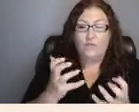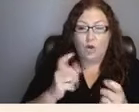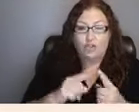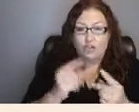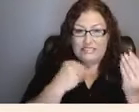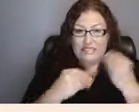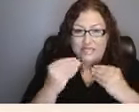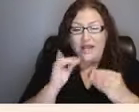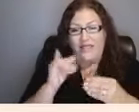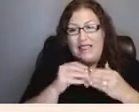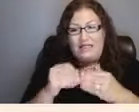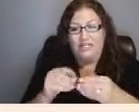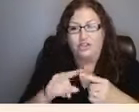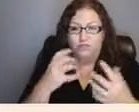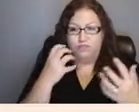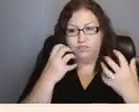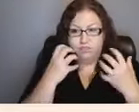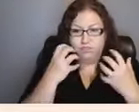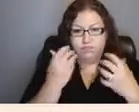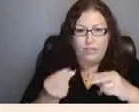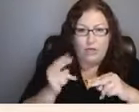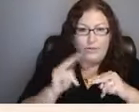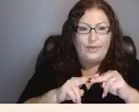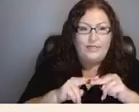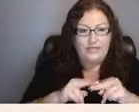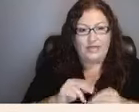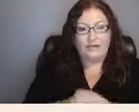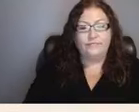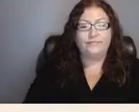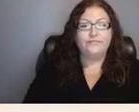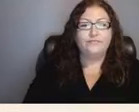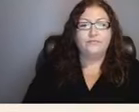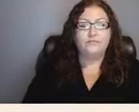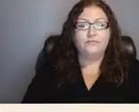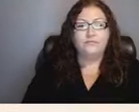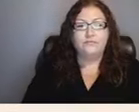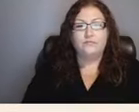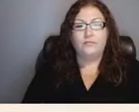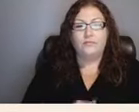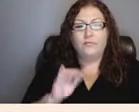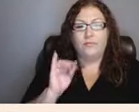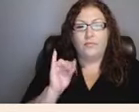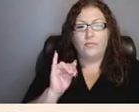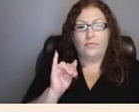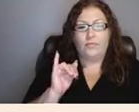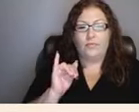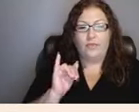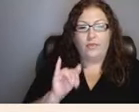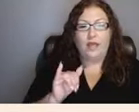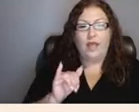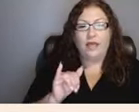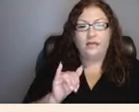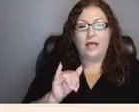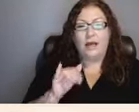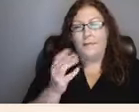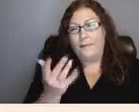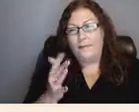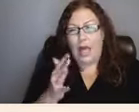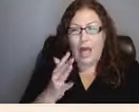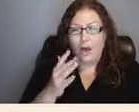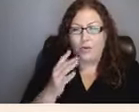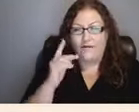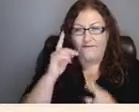to moderate intellectual disability, hypogonadism, short stature, mild facial dysmorphism,